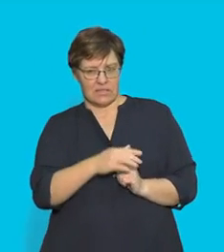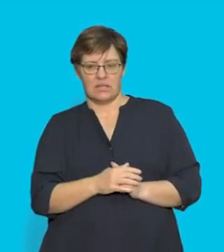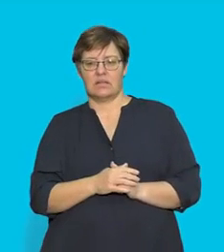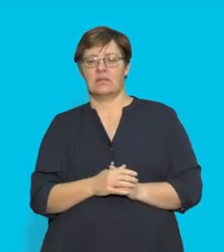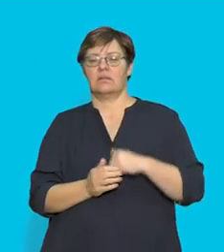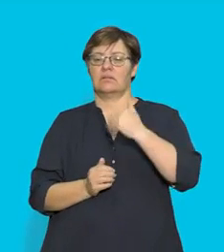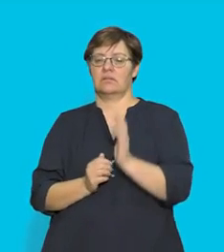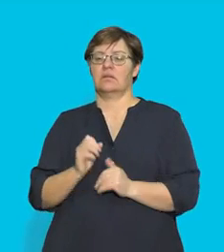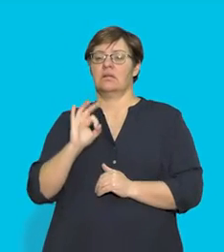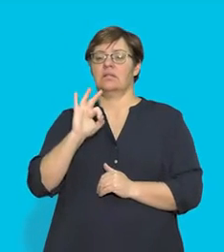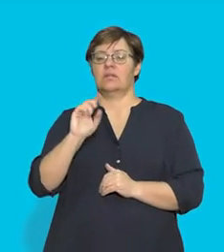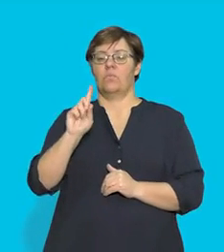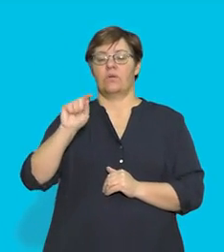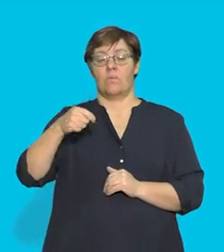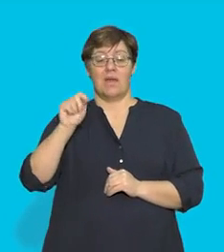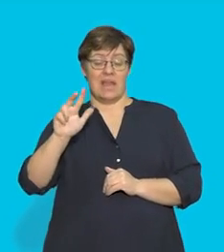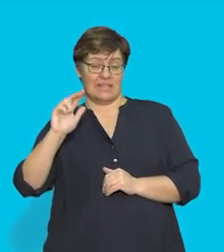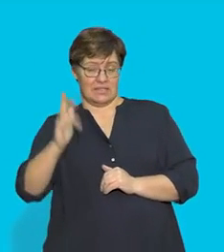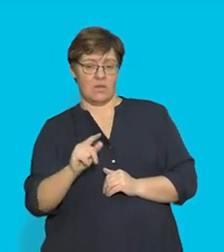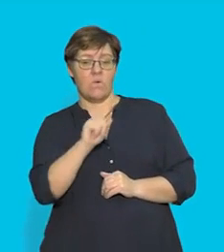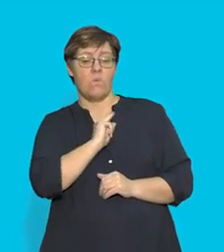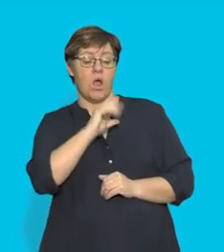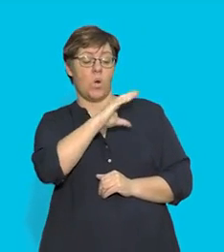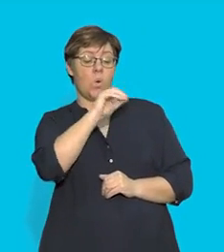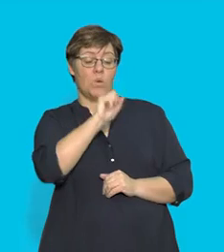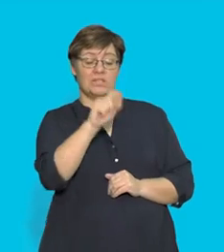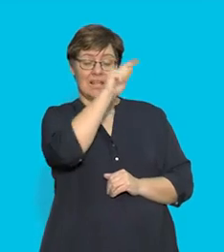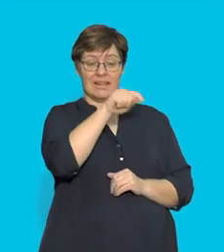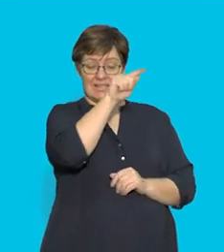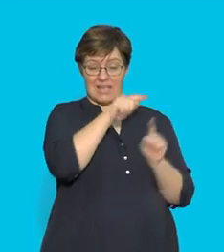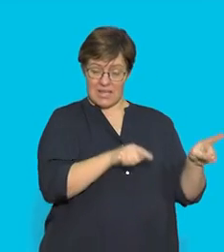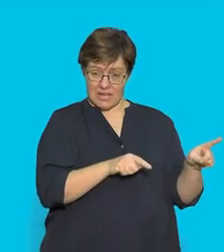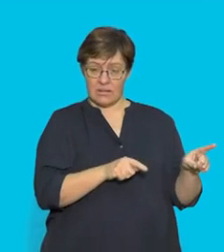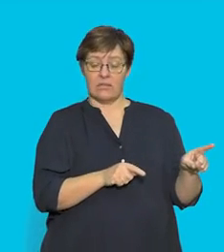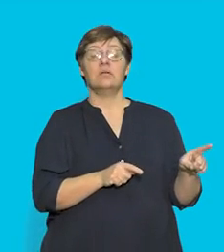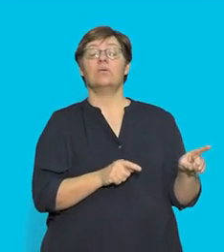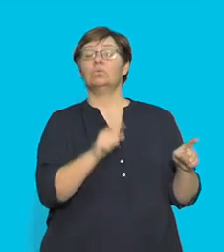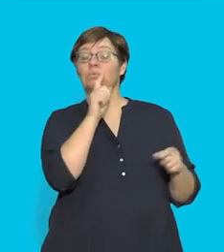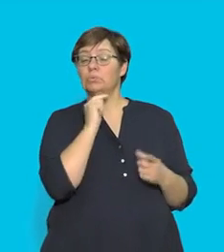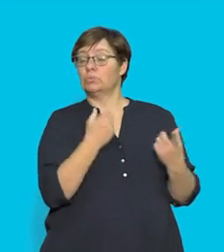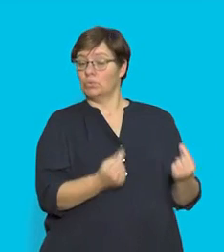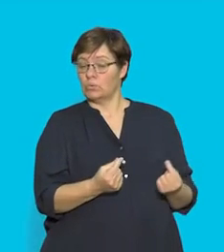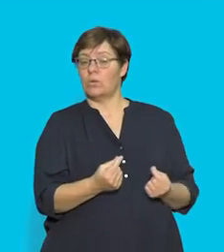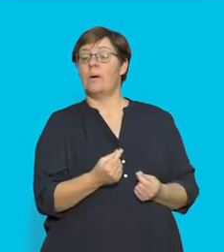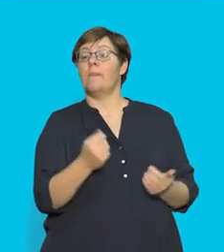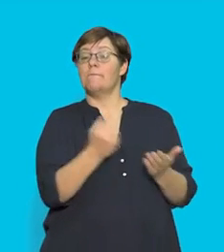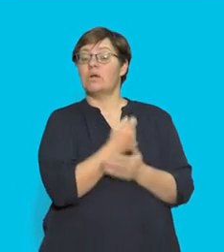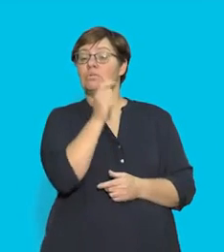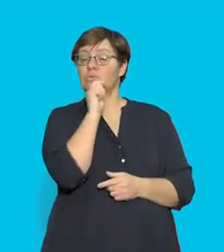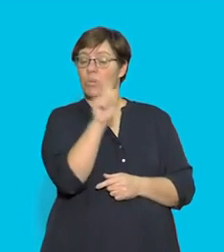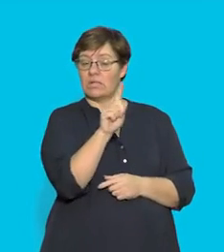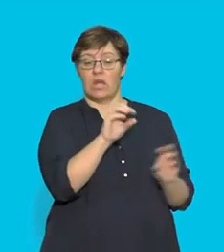33,9579 times 31,8. And remember again, because we're finding cos of theta, when we're doing our calculator work, we got to